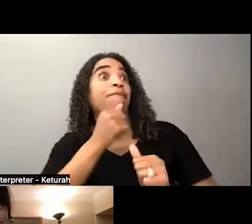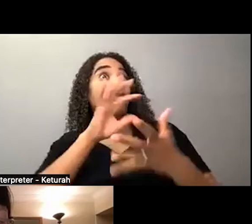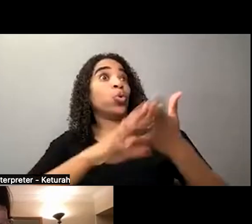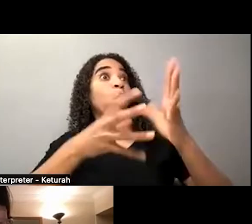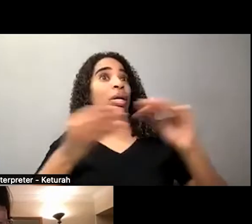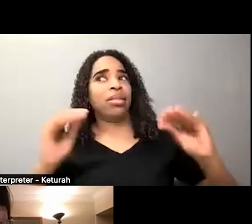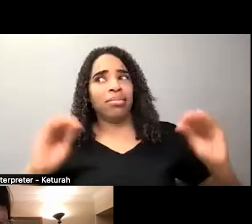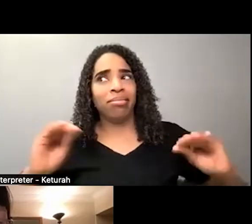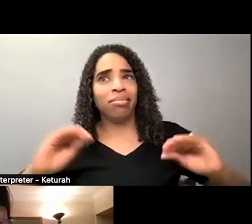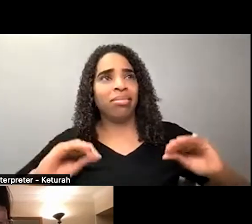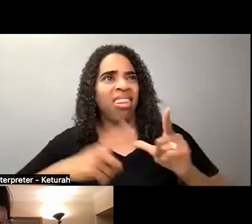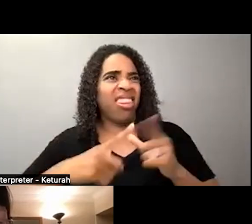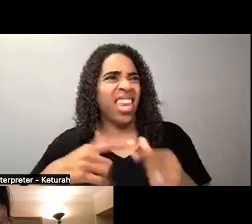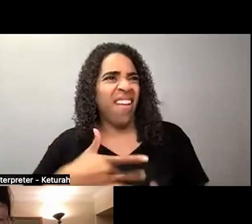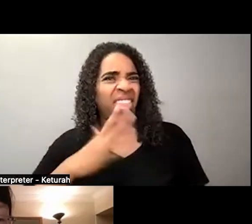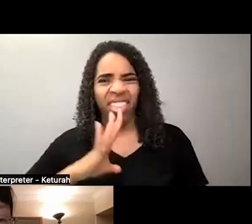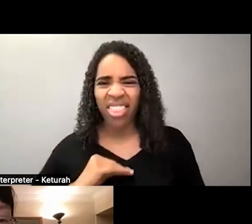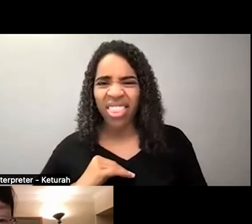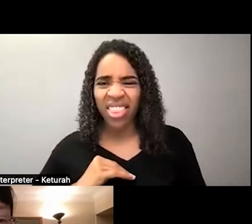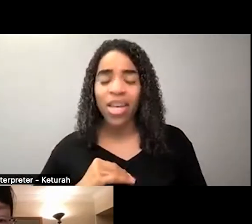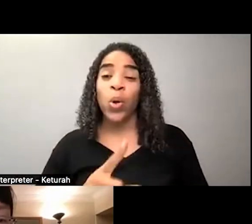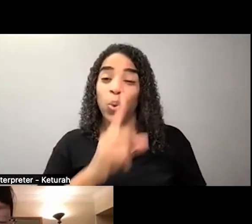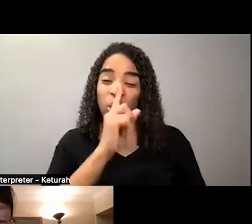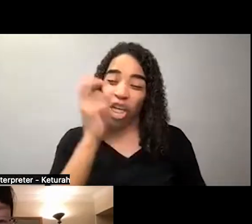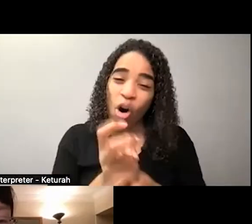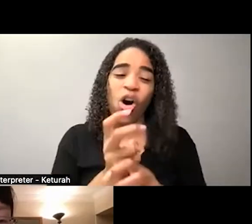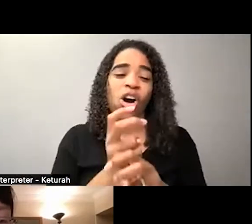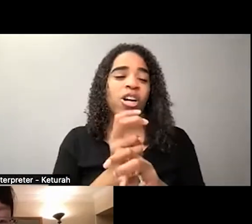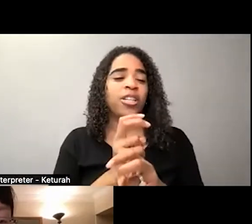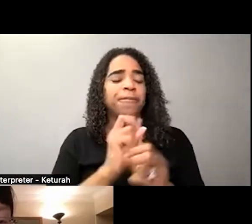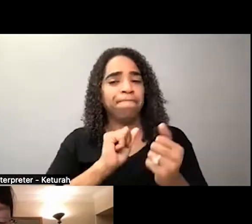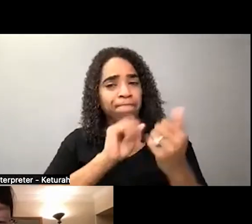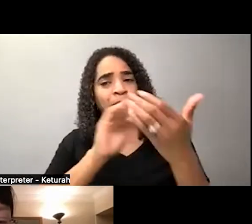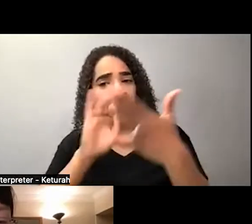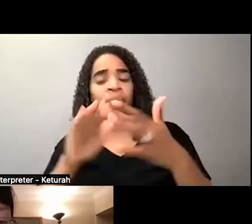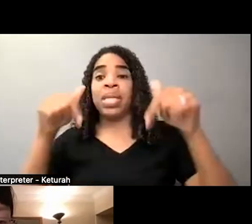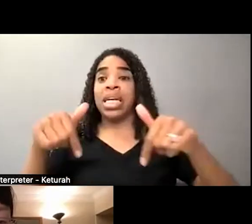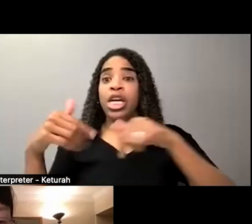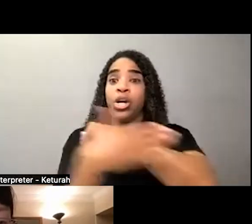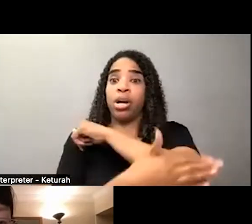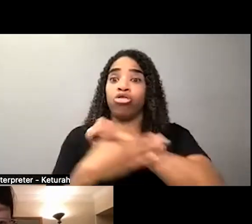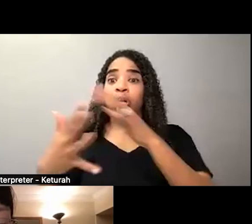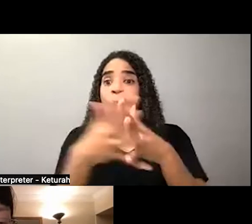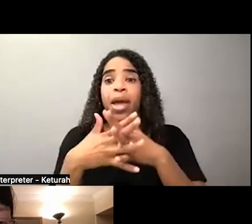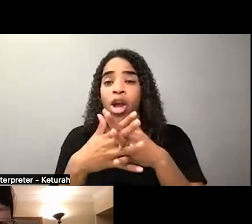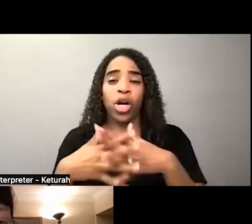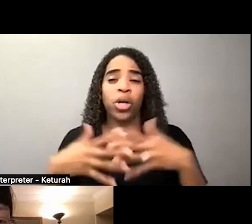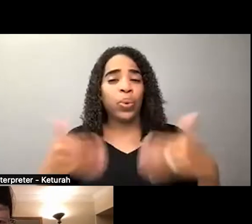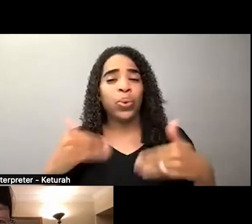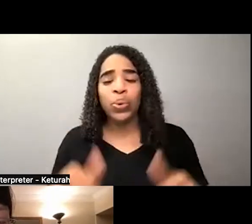else. So it was very difficult. The way of understanding documentary in the US is like archive